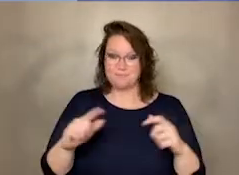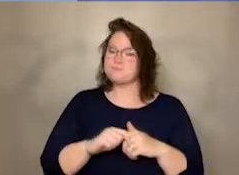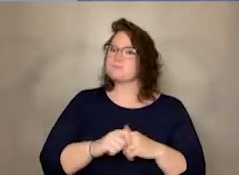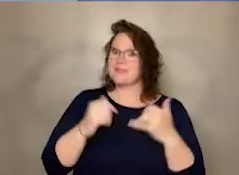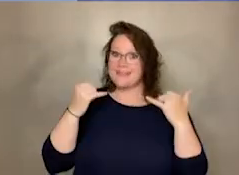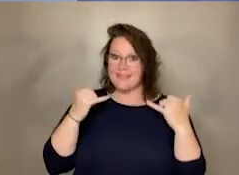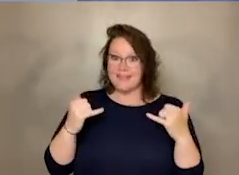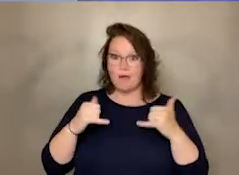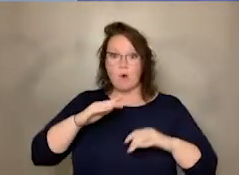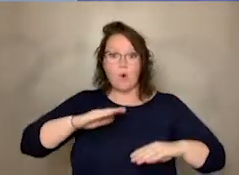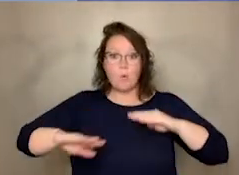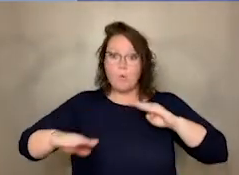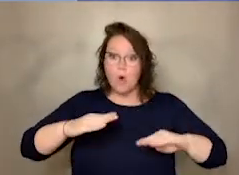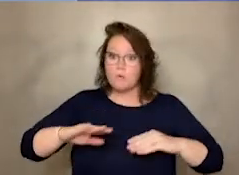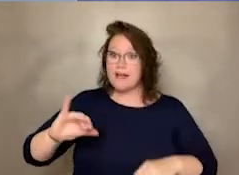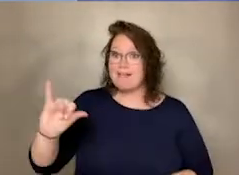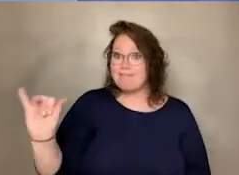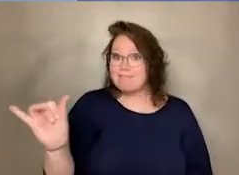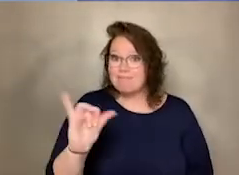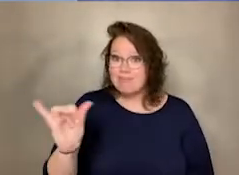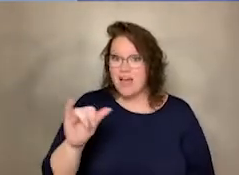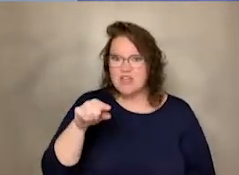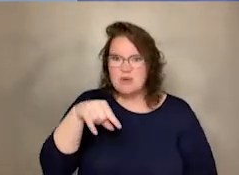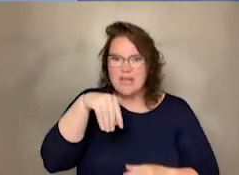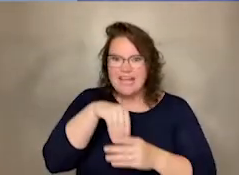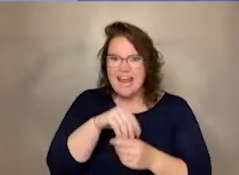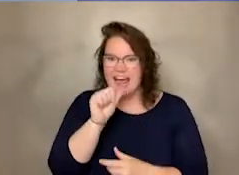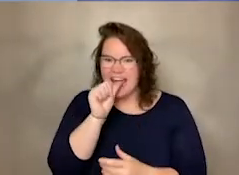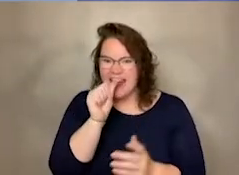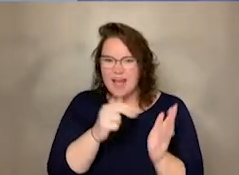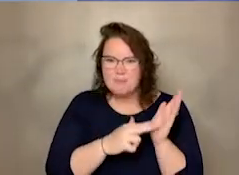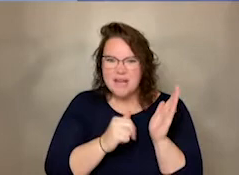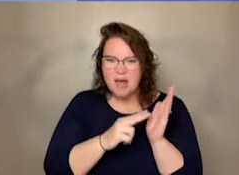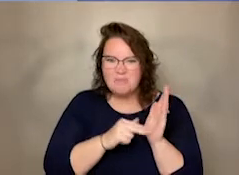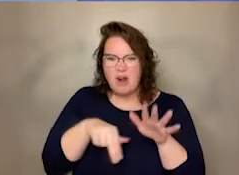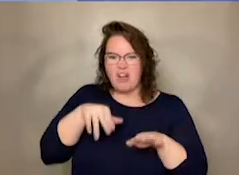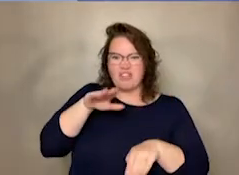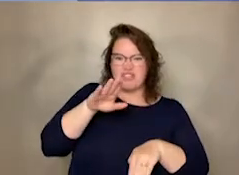want you to walk as if you're in peanut butter.